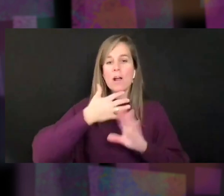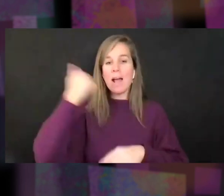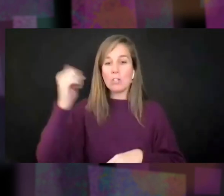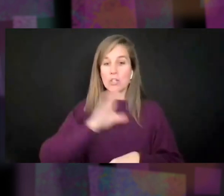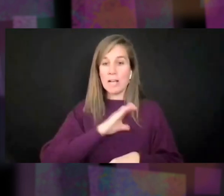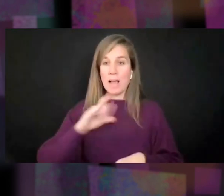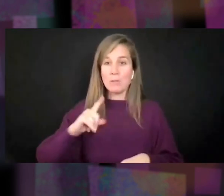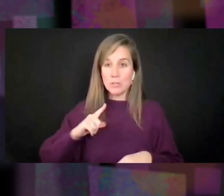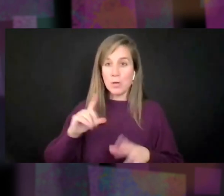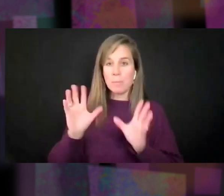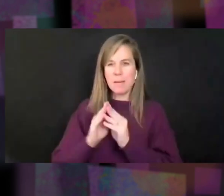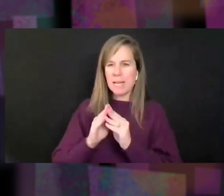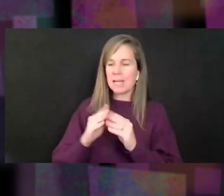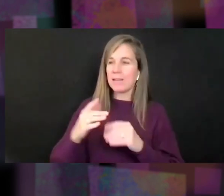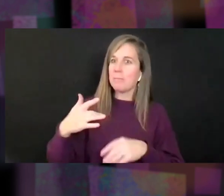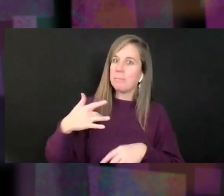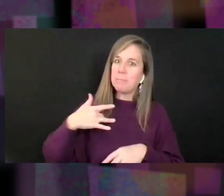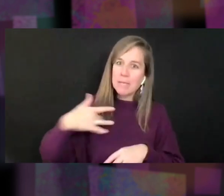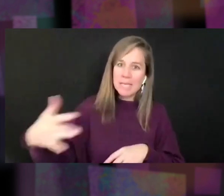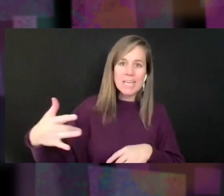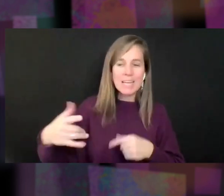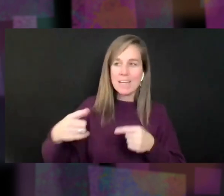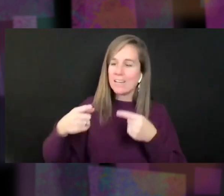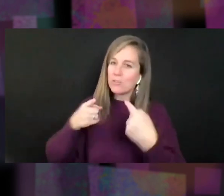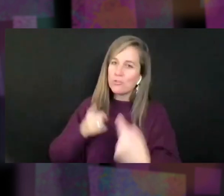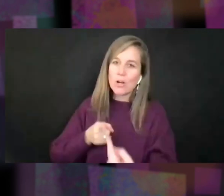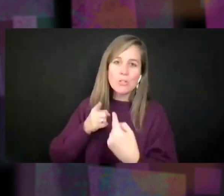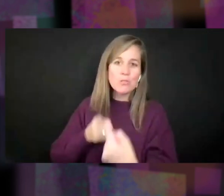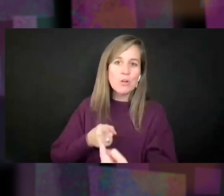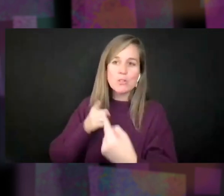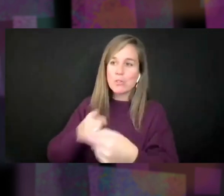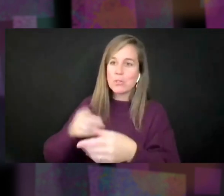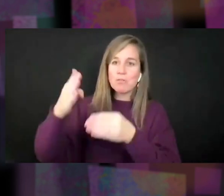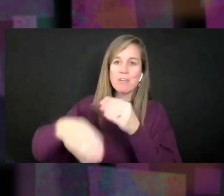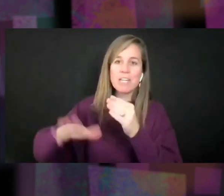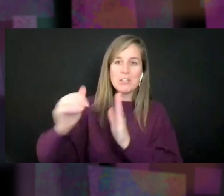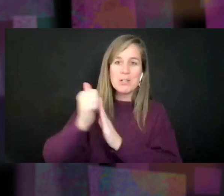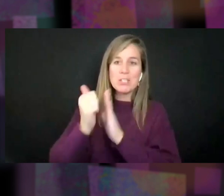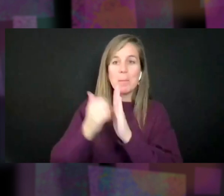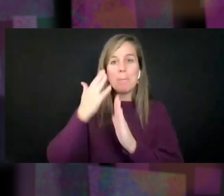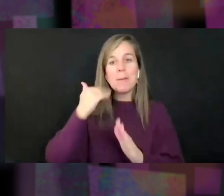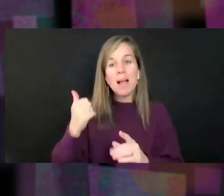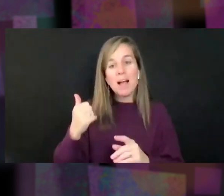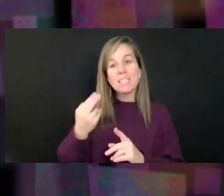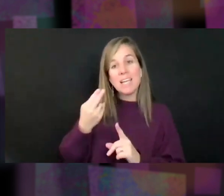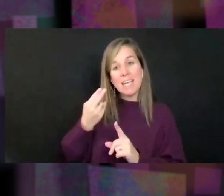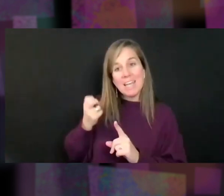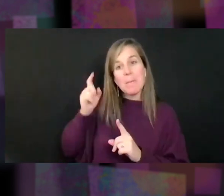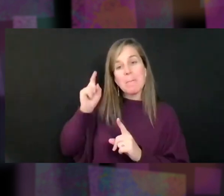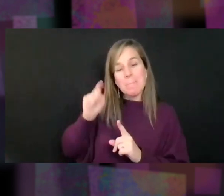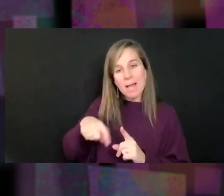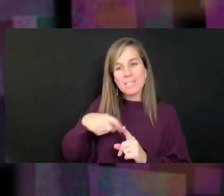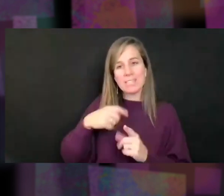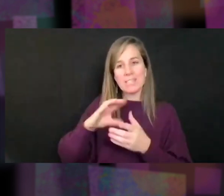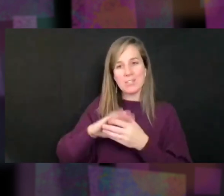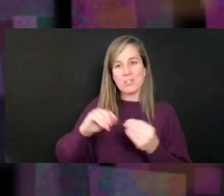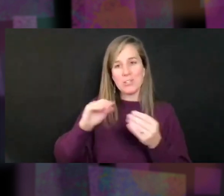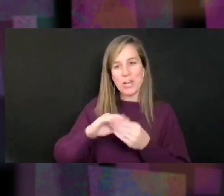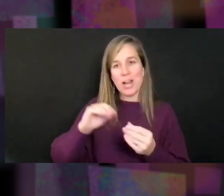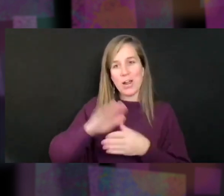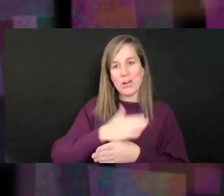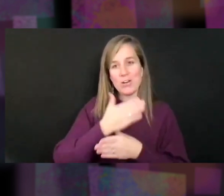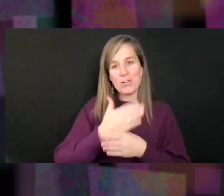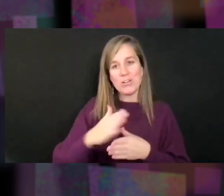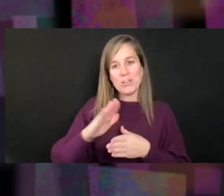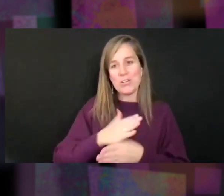their agendas because he needed to share stories with us. His anecdotes always enrich the group,